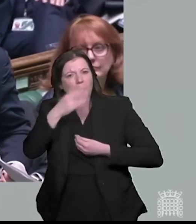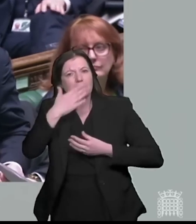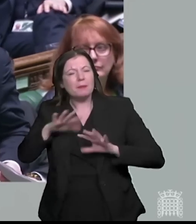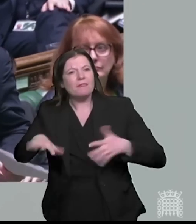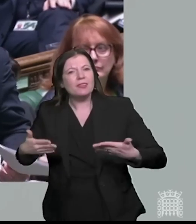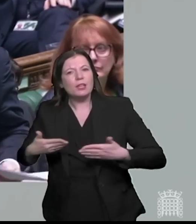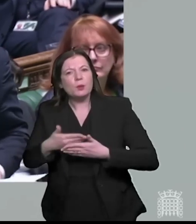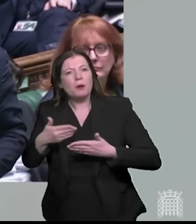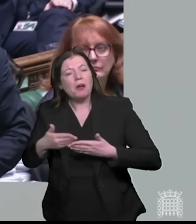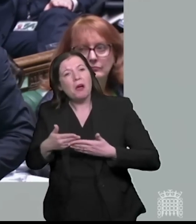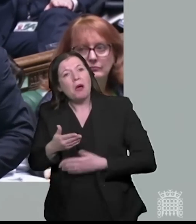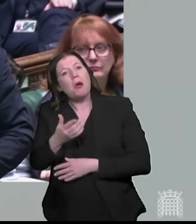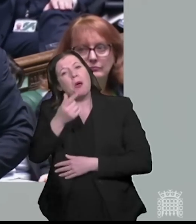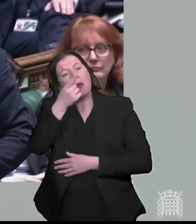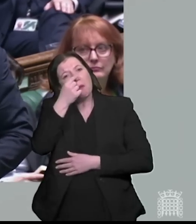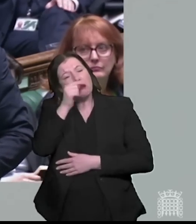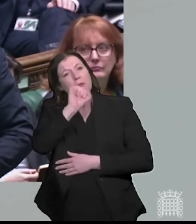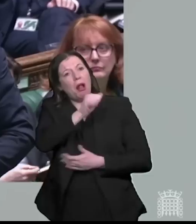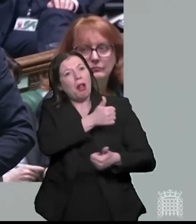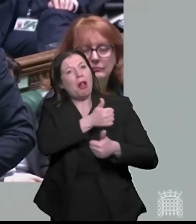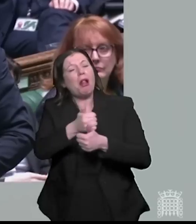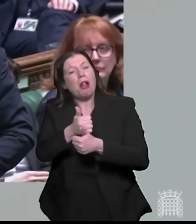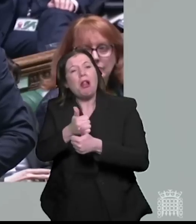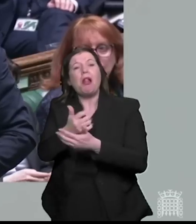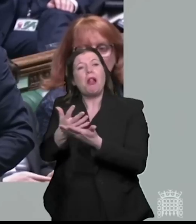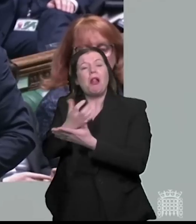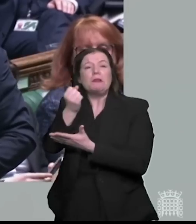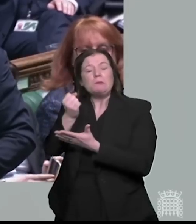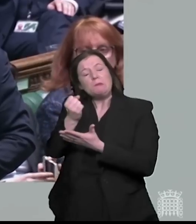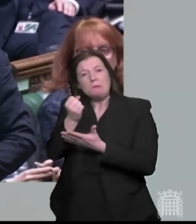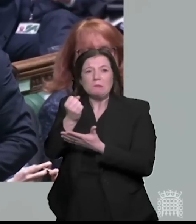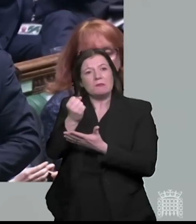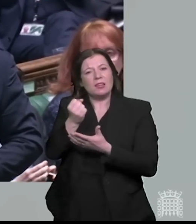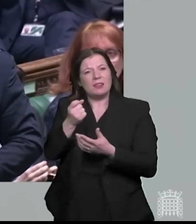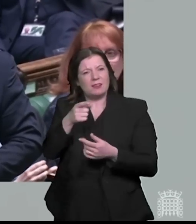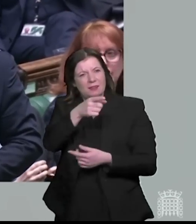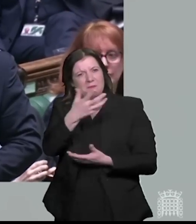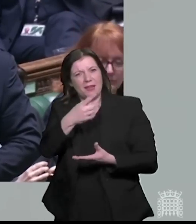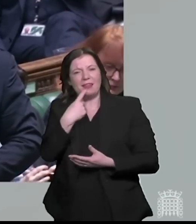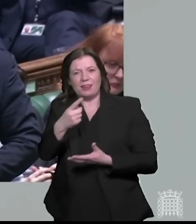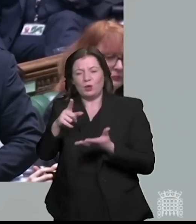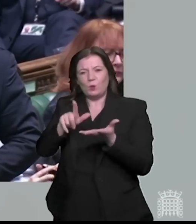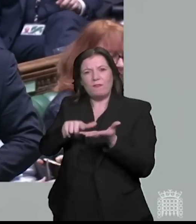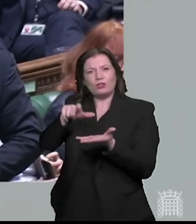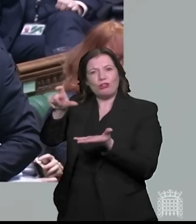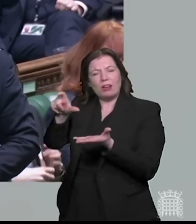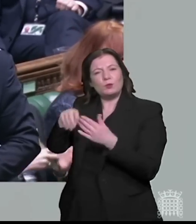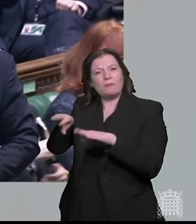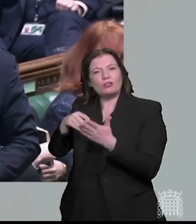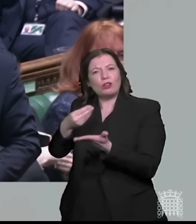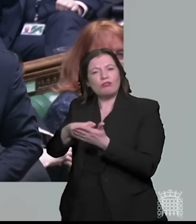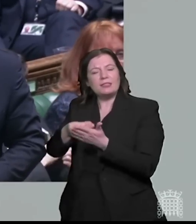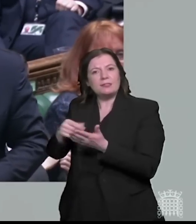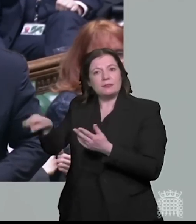sure some of the measures may well work. I think to add more and brutal sanctions to universal credit